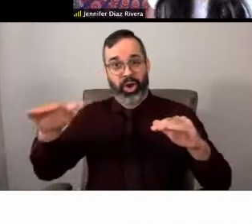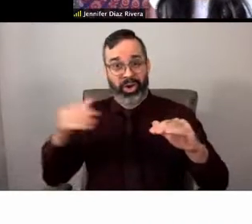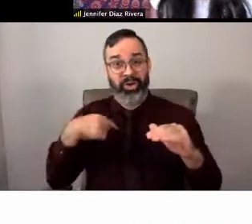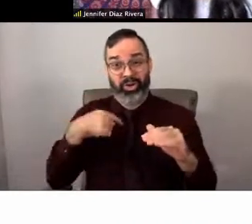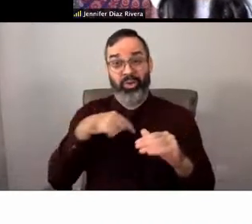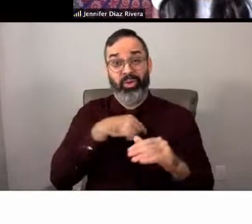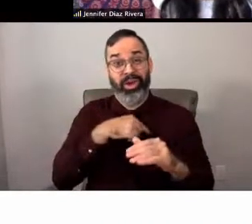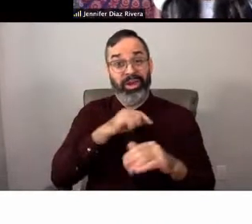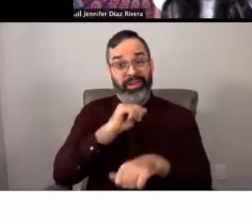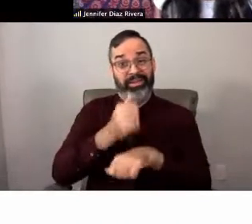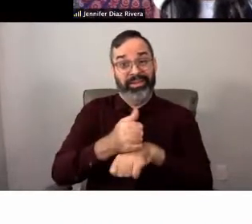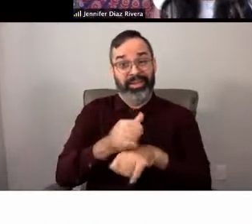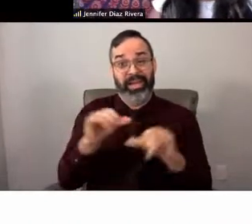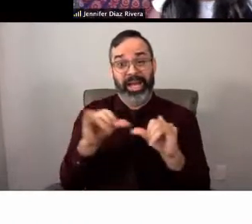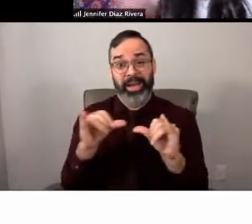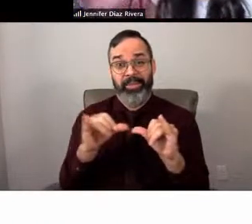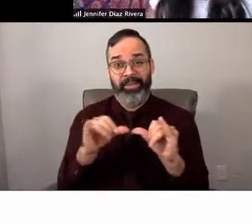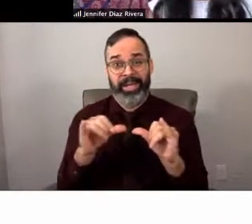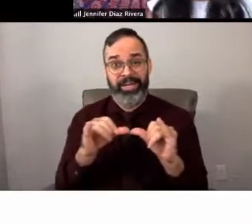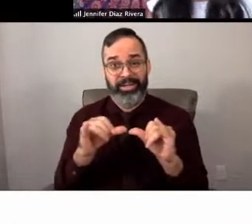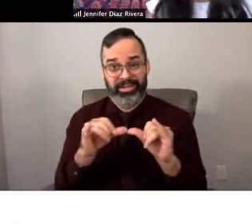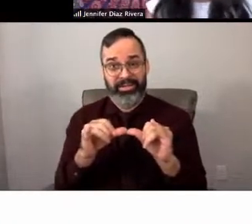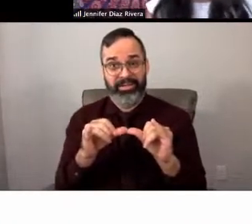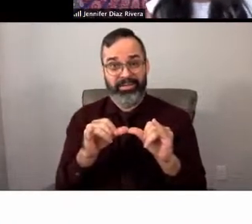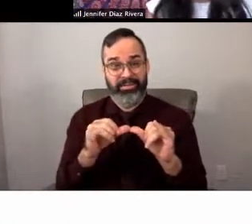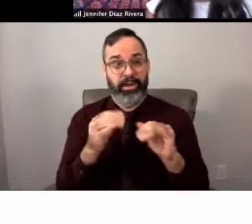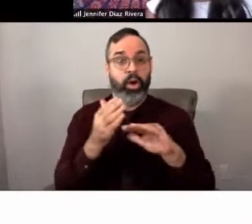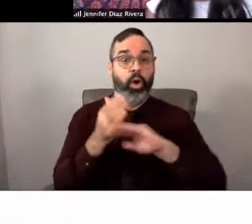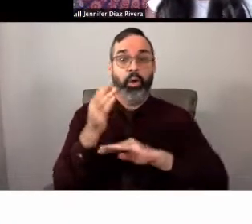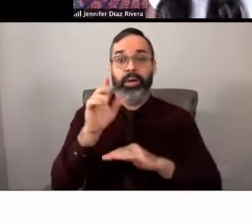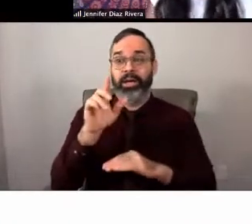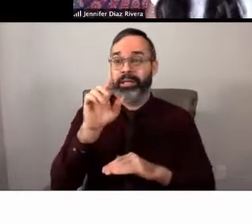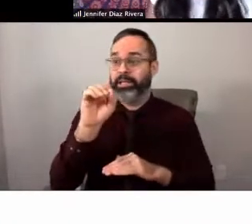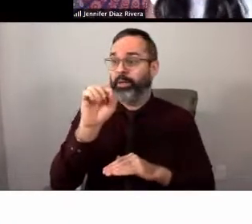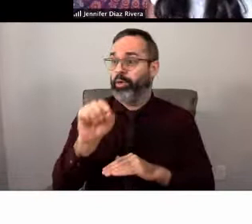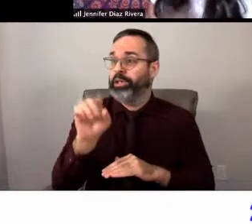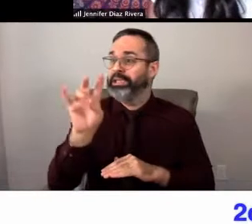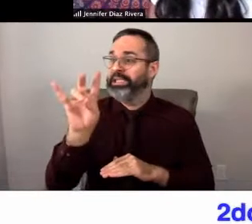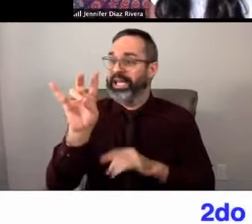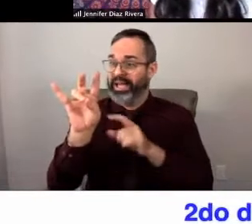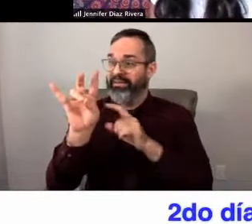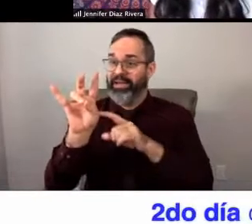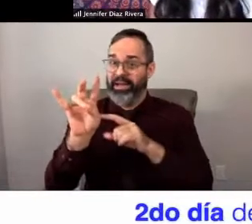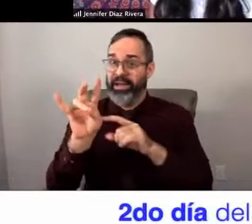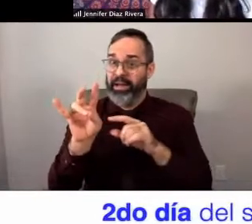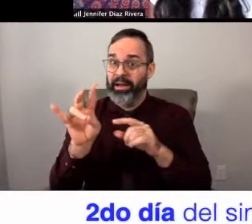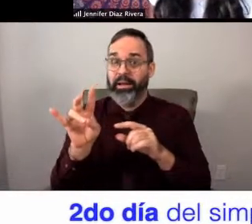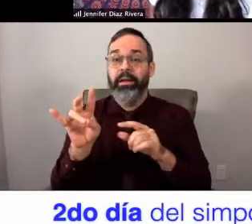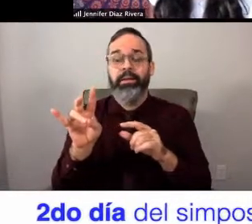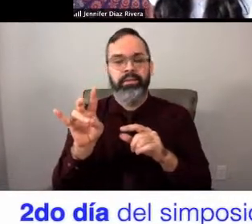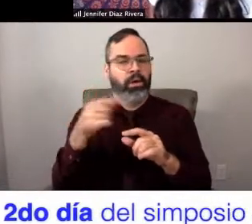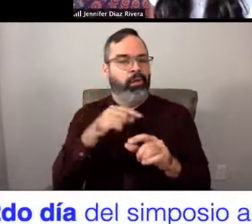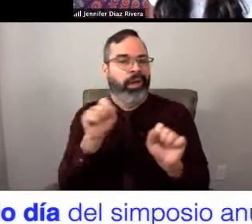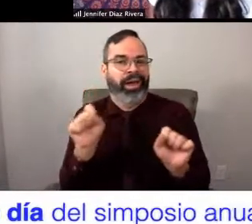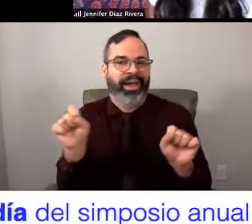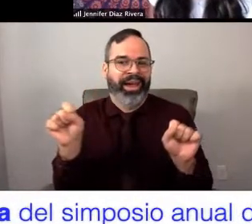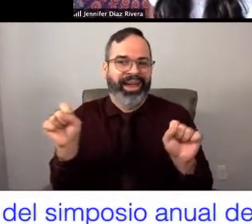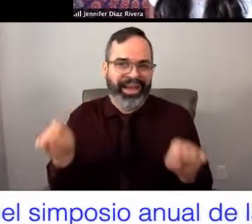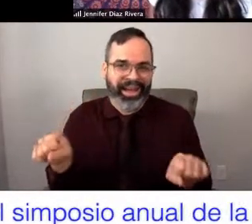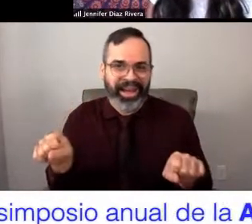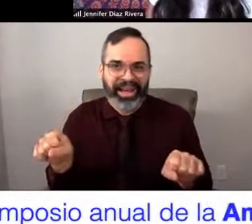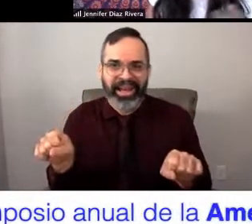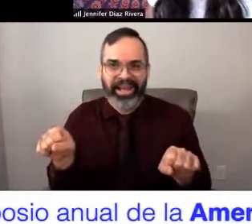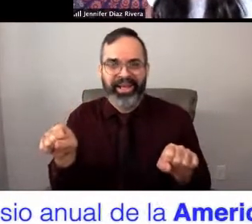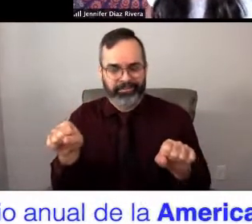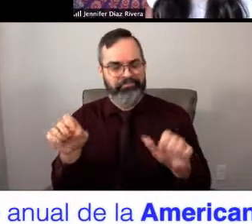the measurement greater than 0.7, then we can we have the ability to